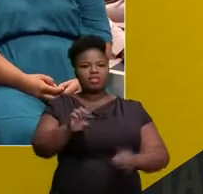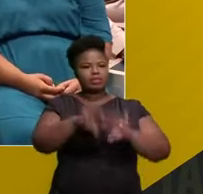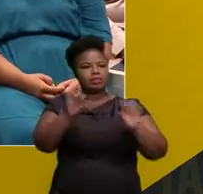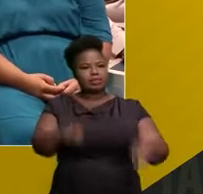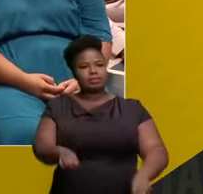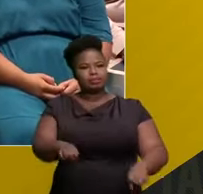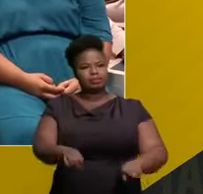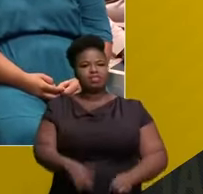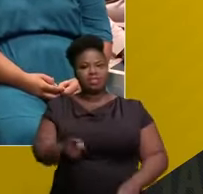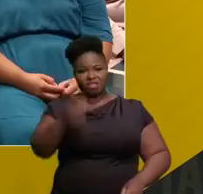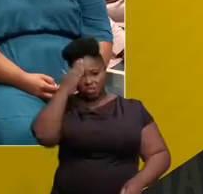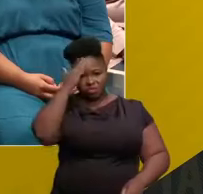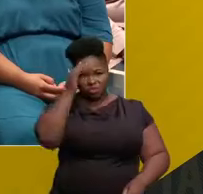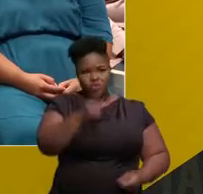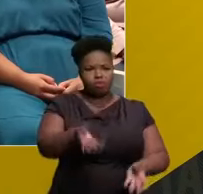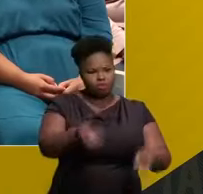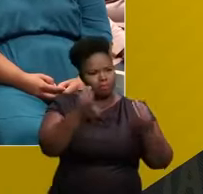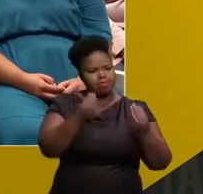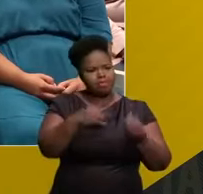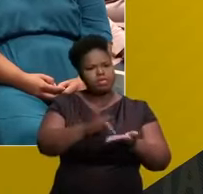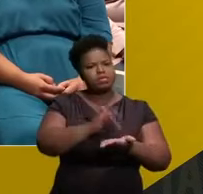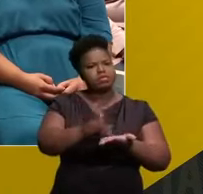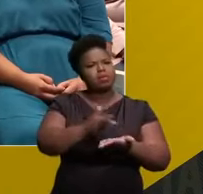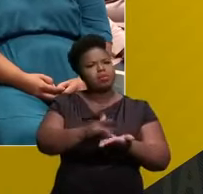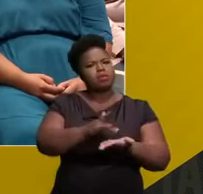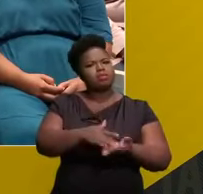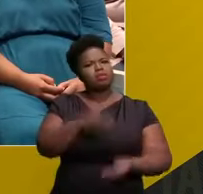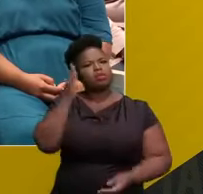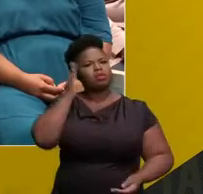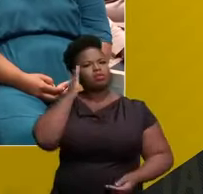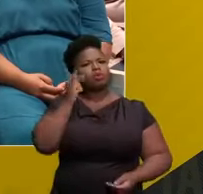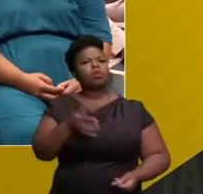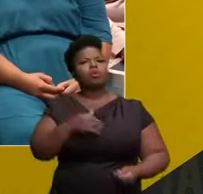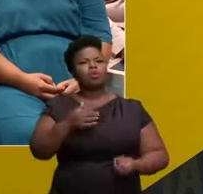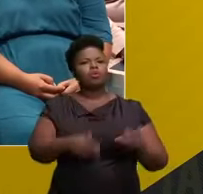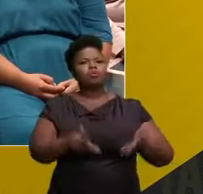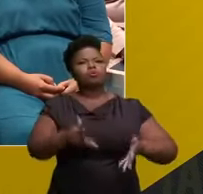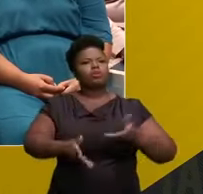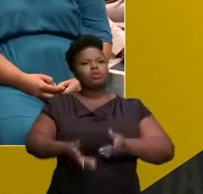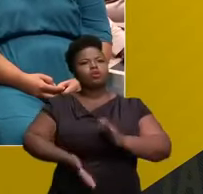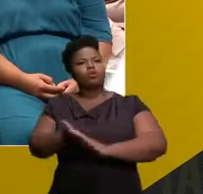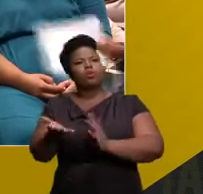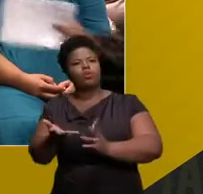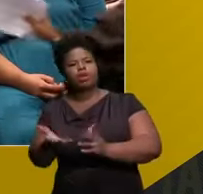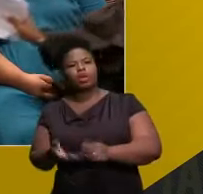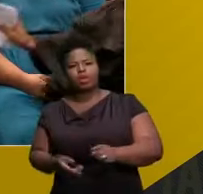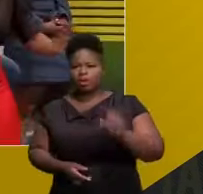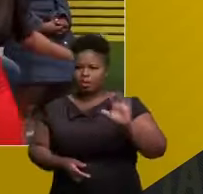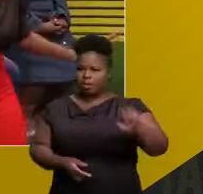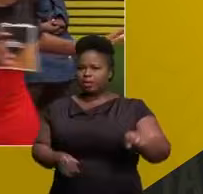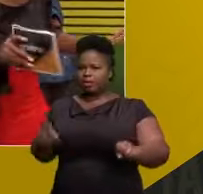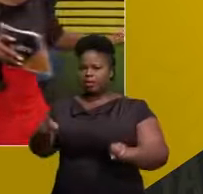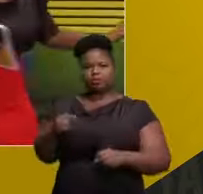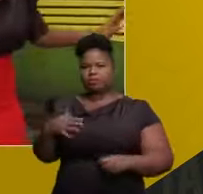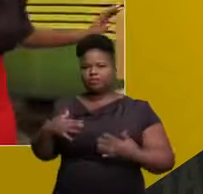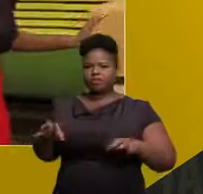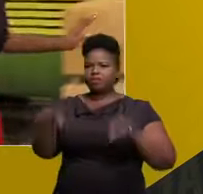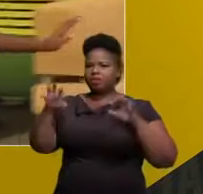Yes. They know those kids will receive the tablets. They know where those kids will bunk. And they know where to get those kids. When I am, I want to